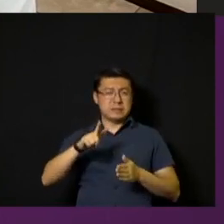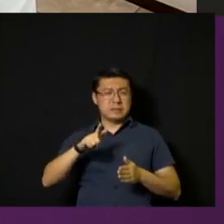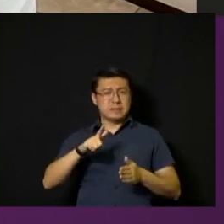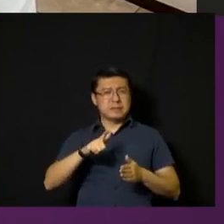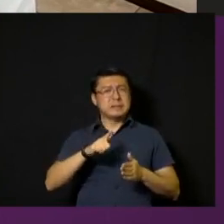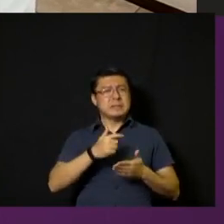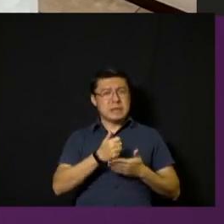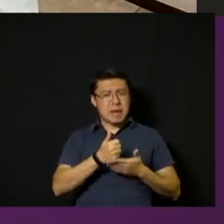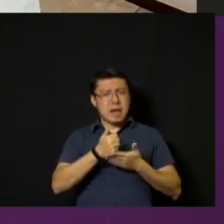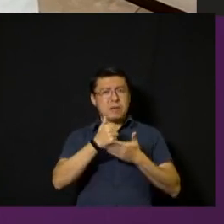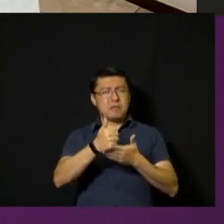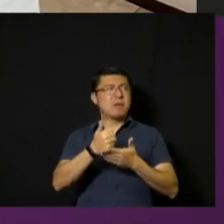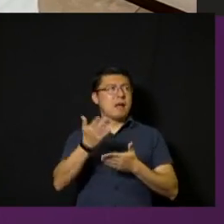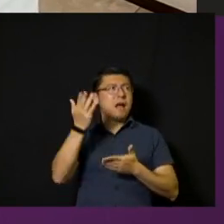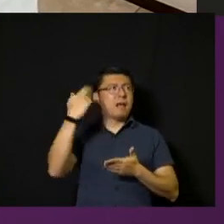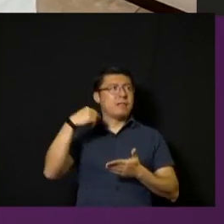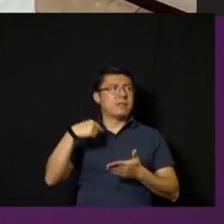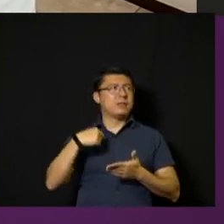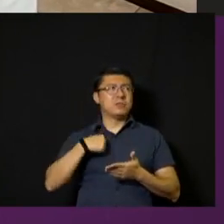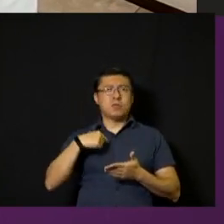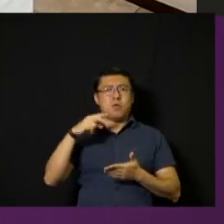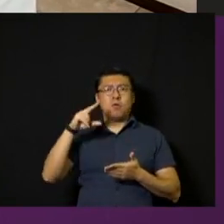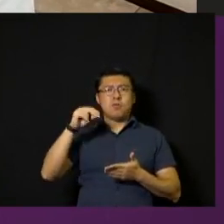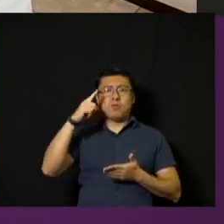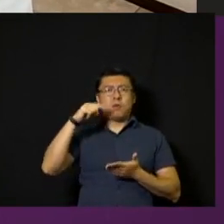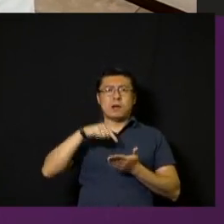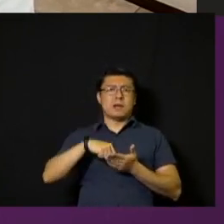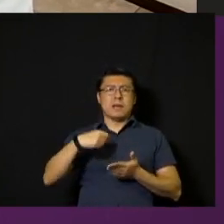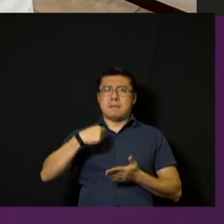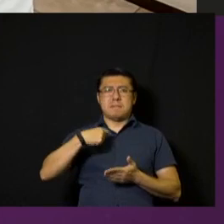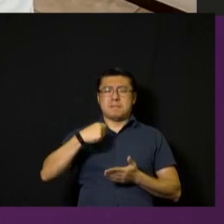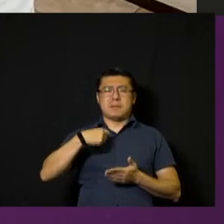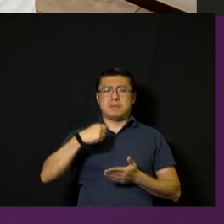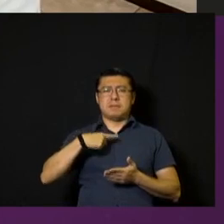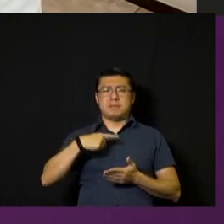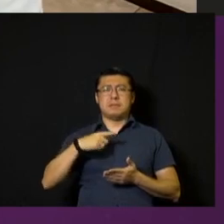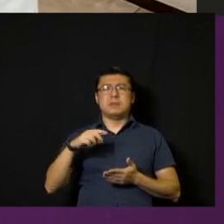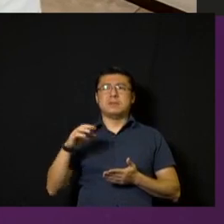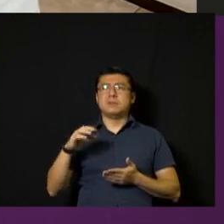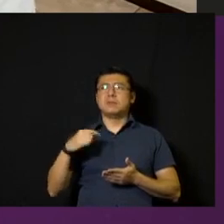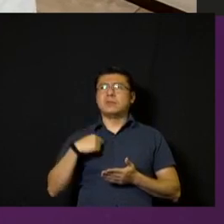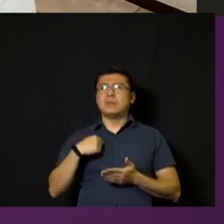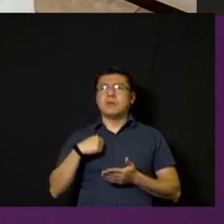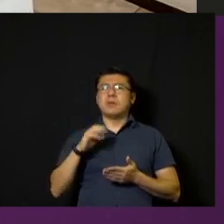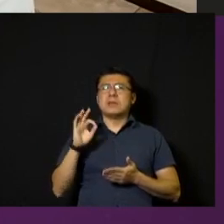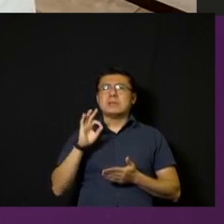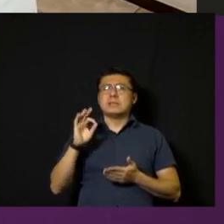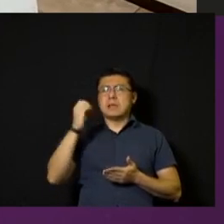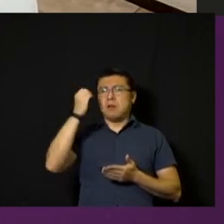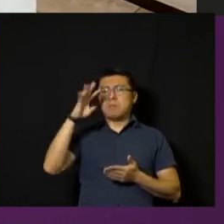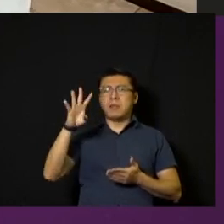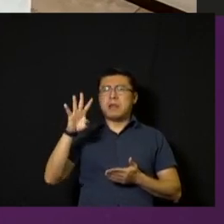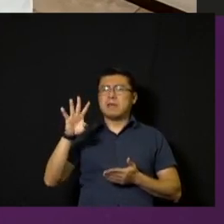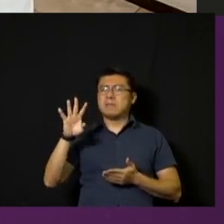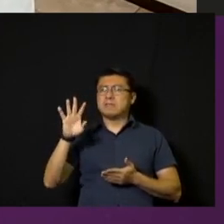myself. I didn't believe it, really. I don't know, hadn't I taken OmniLife's opportunity, I don't know